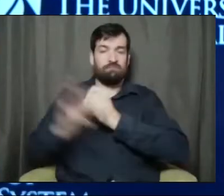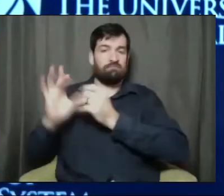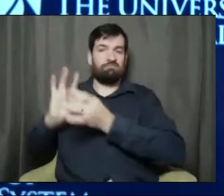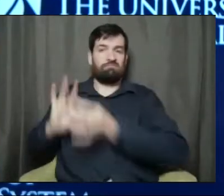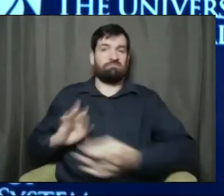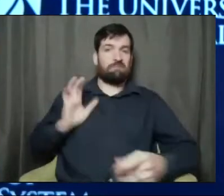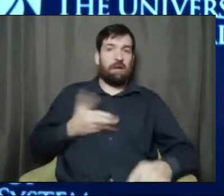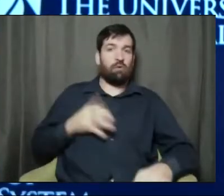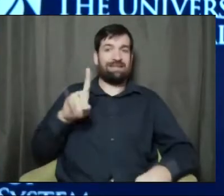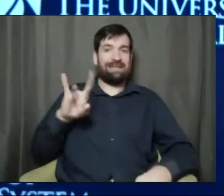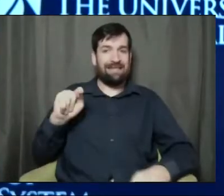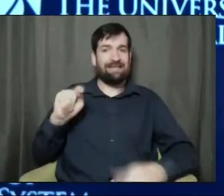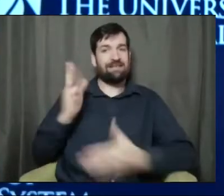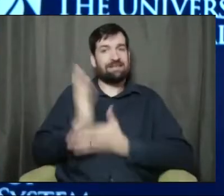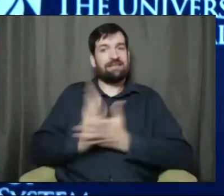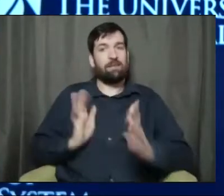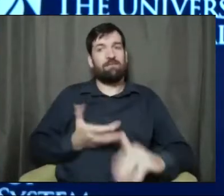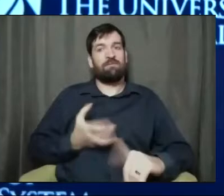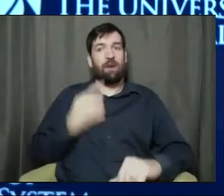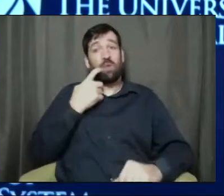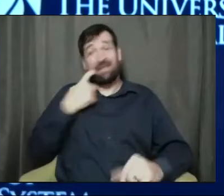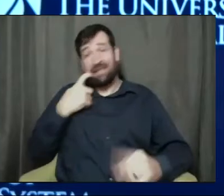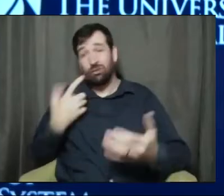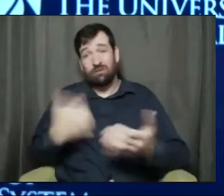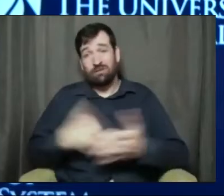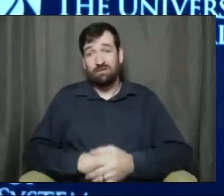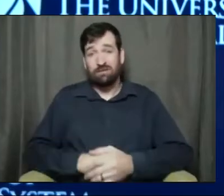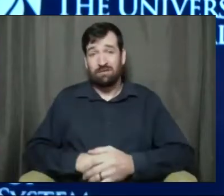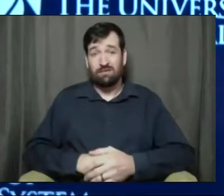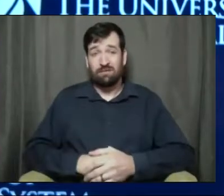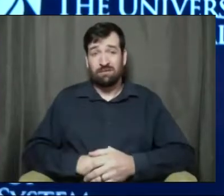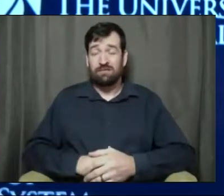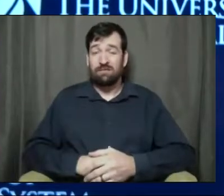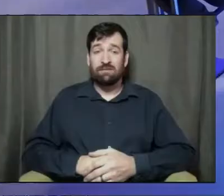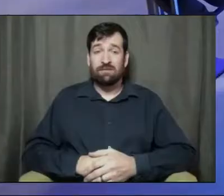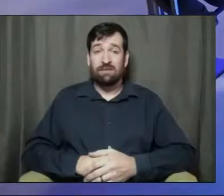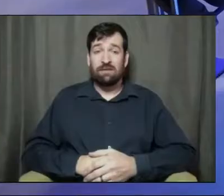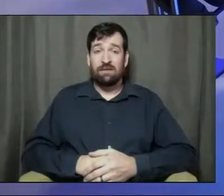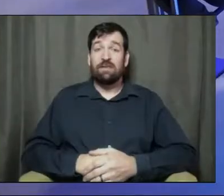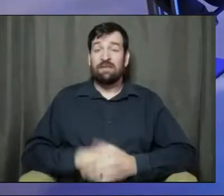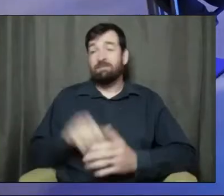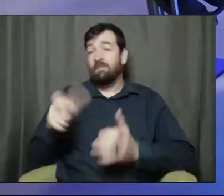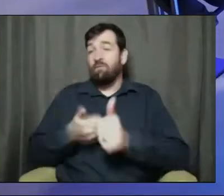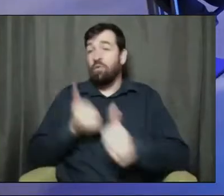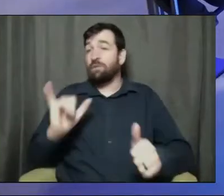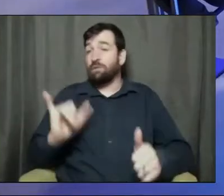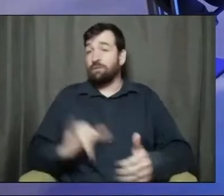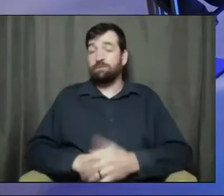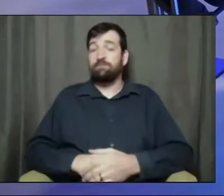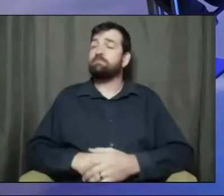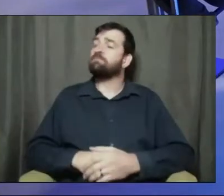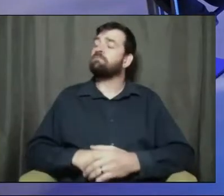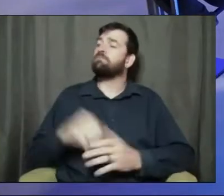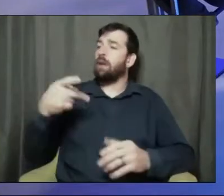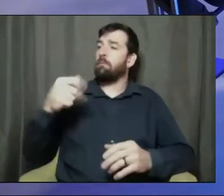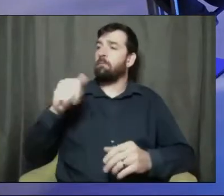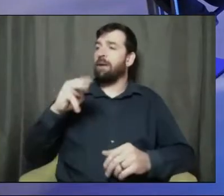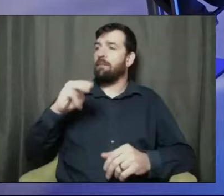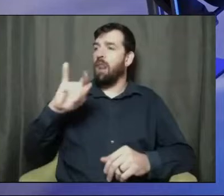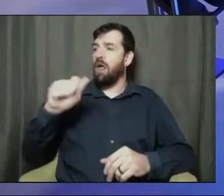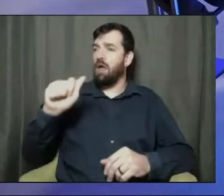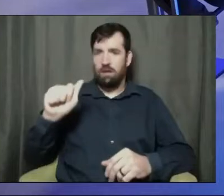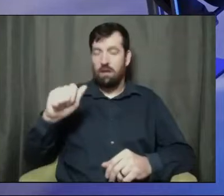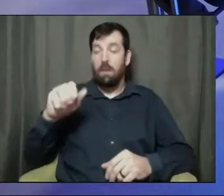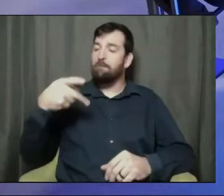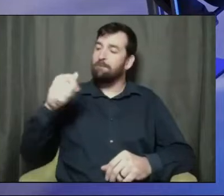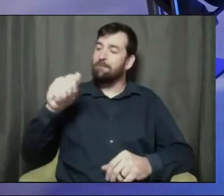vices. So that's the best thing to avoid those as well. Okay, question from Pamela. Have you seen many COVID patients end